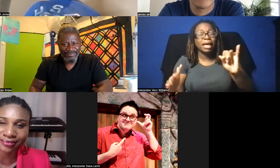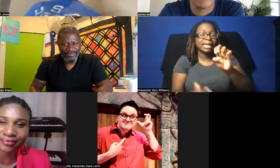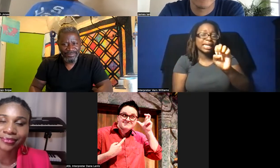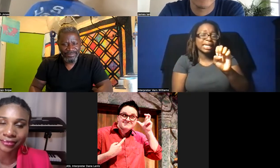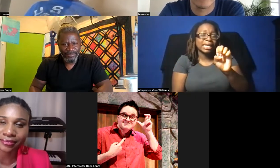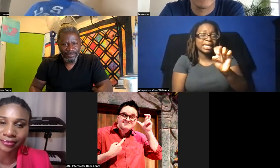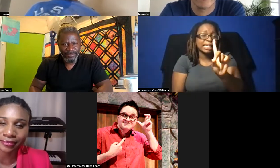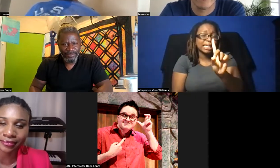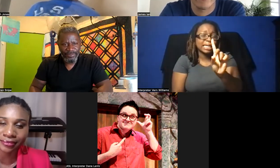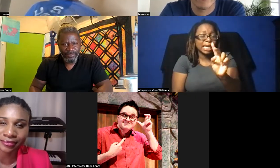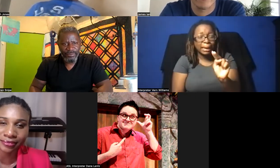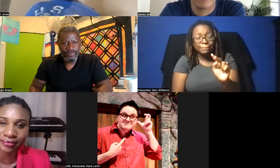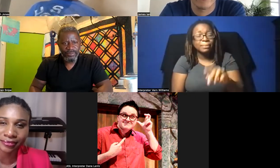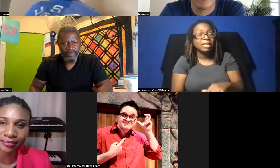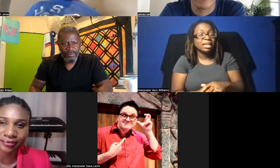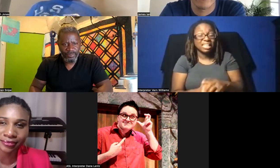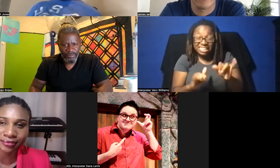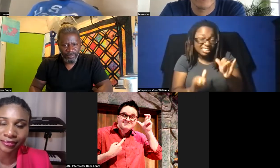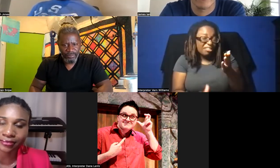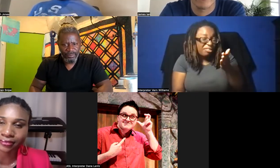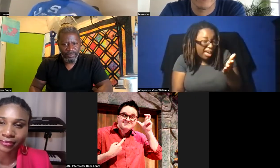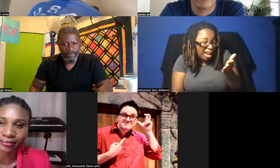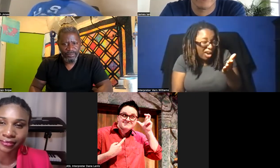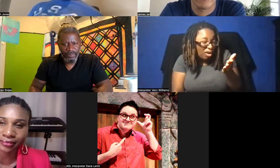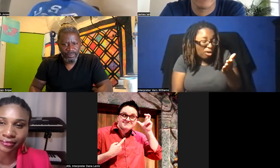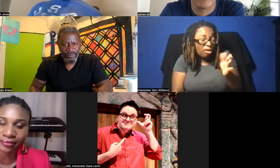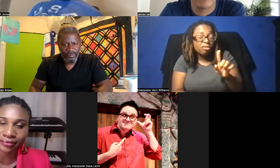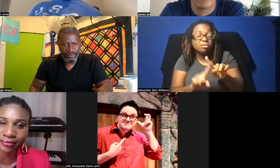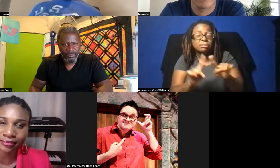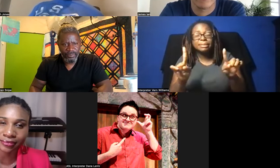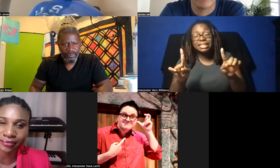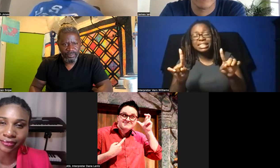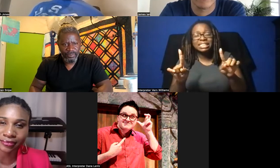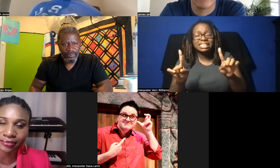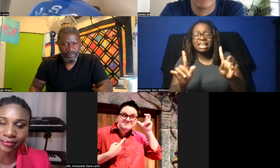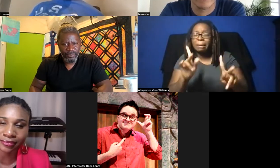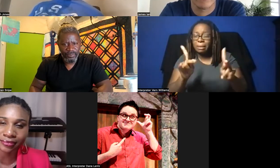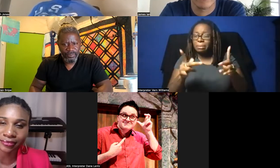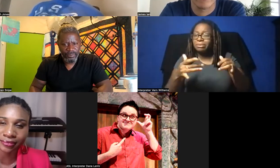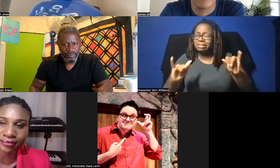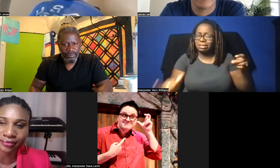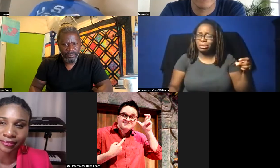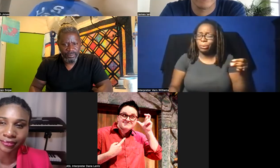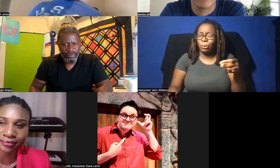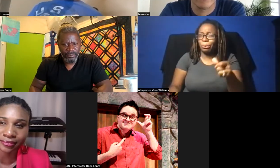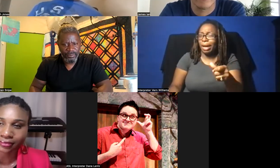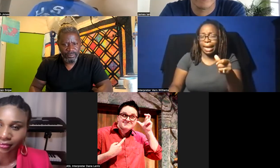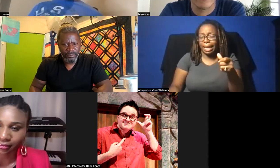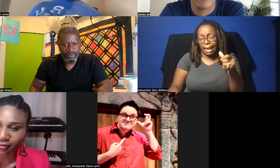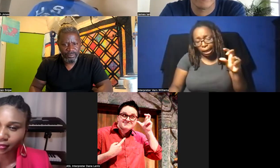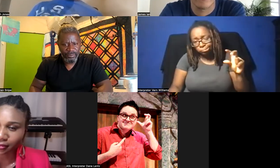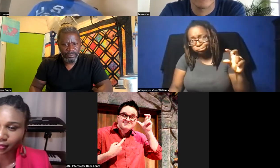EDM is still there, but, folks are still paying tons of